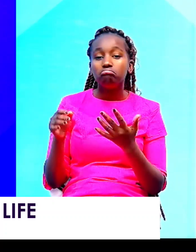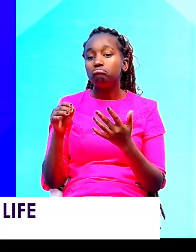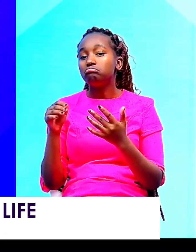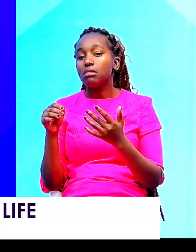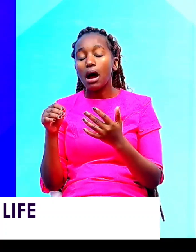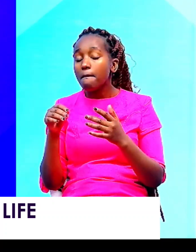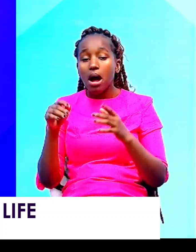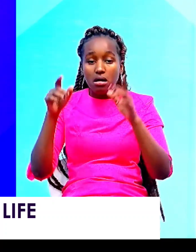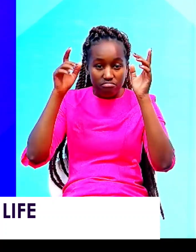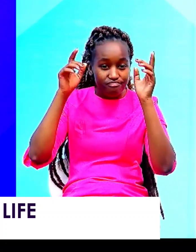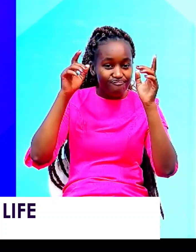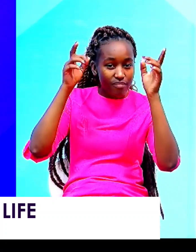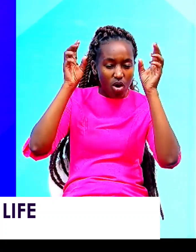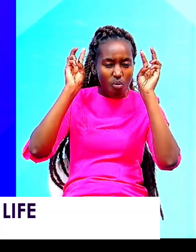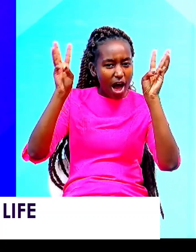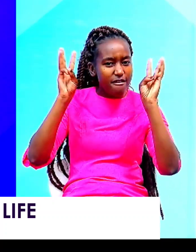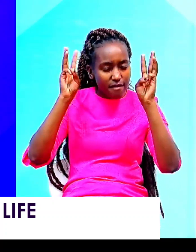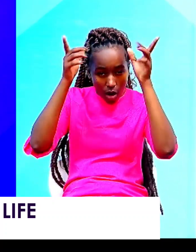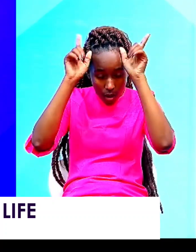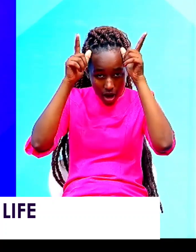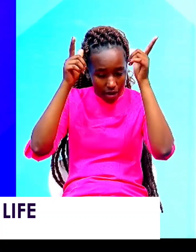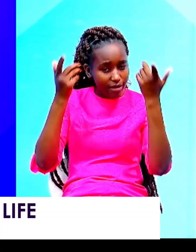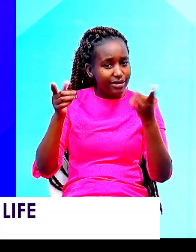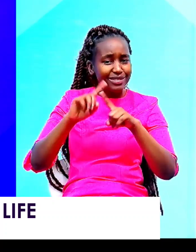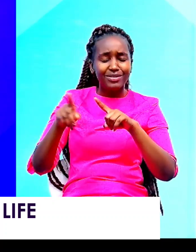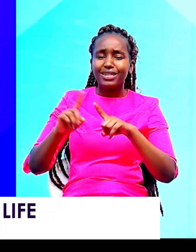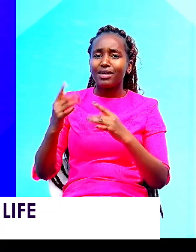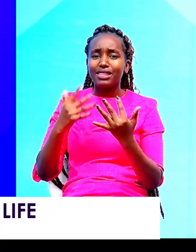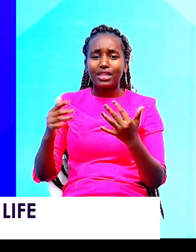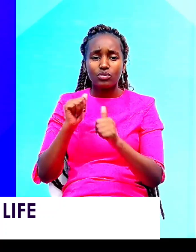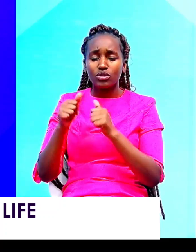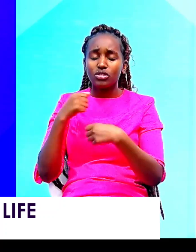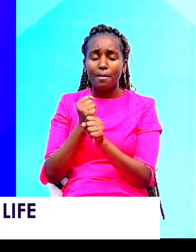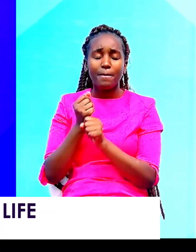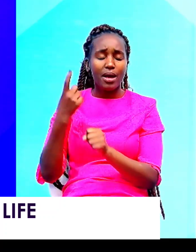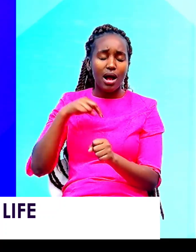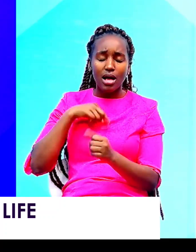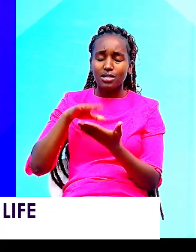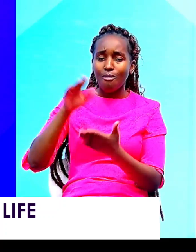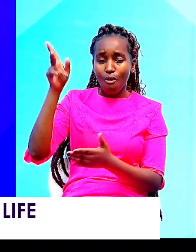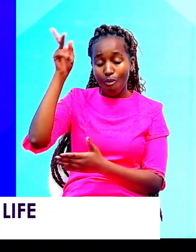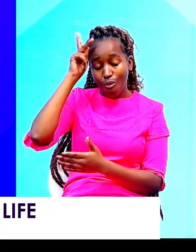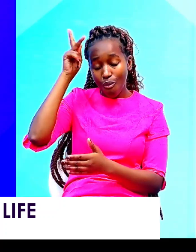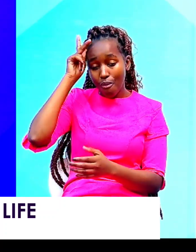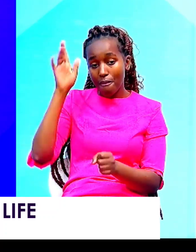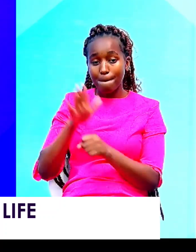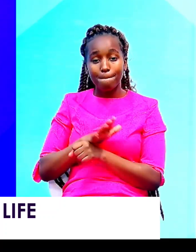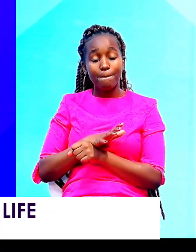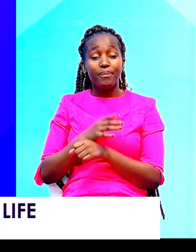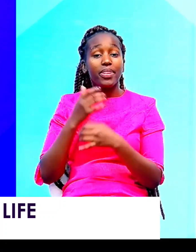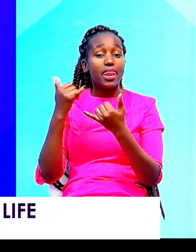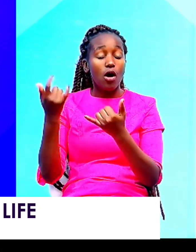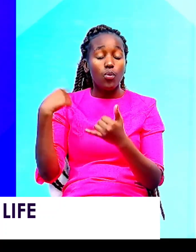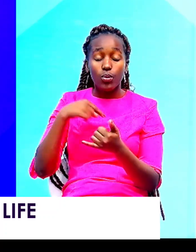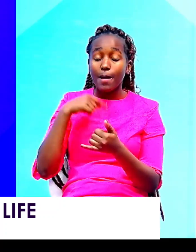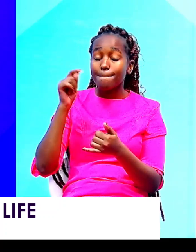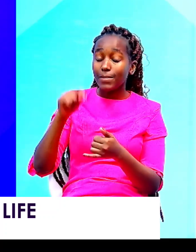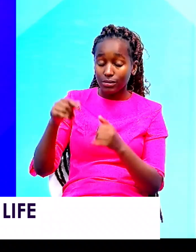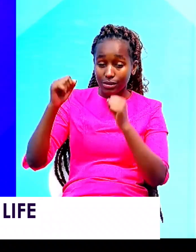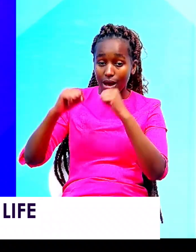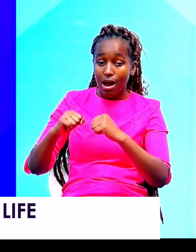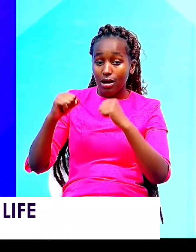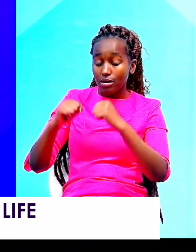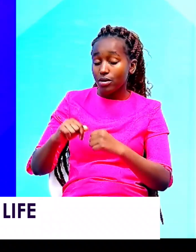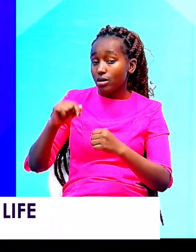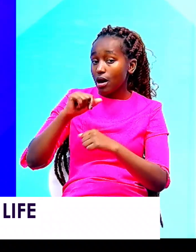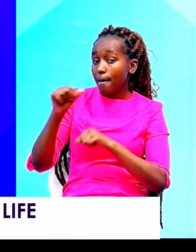this makes them even more enlightened. Right, right. And therefore, we should come to an agreement that